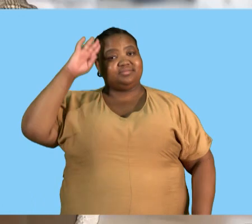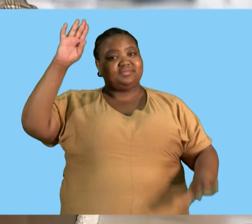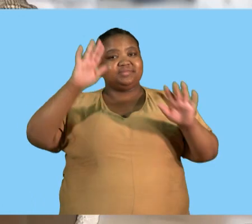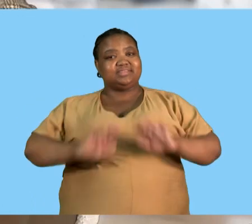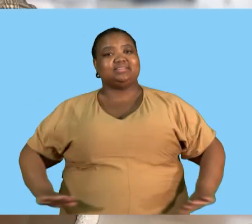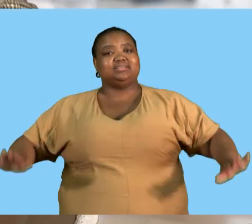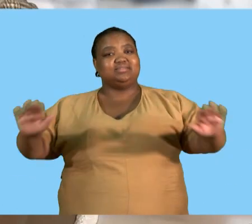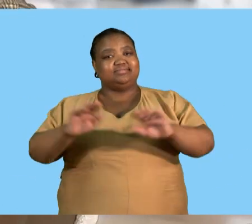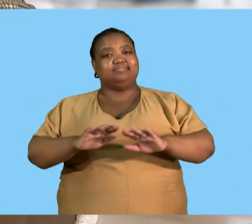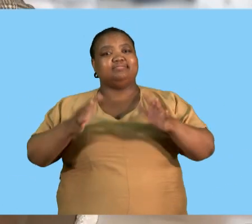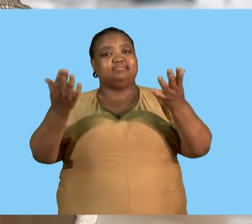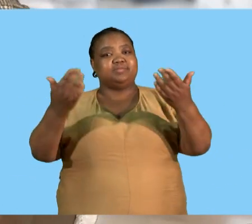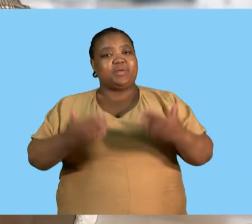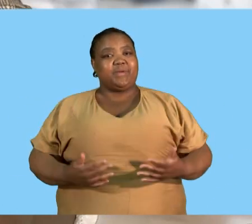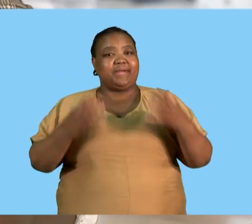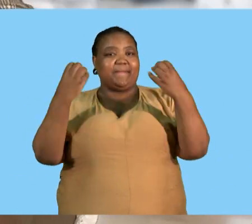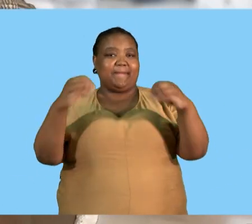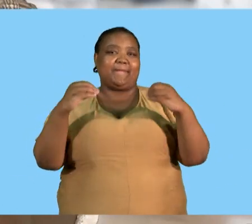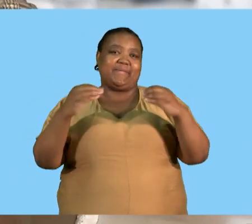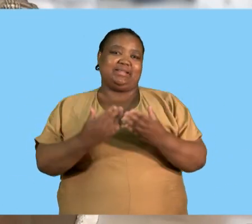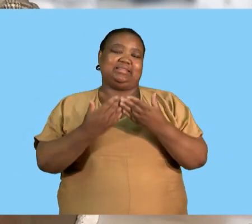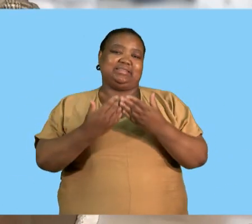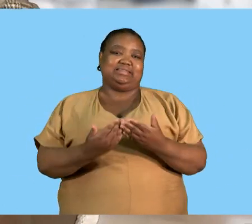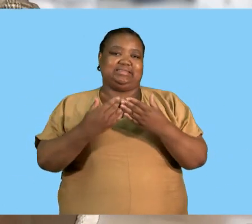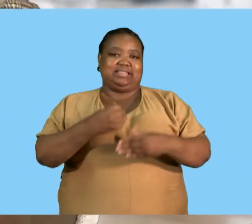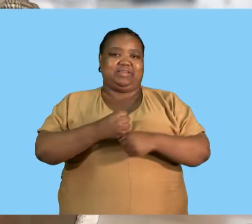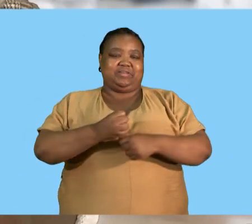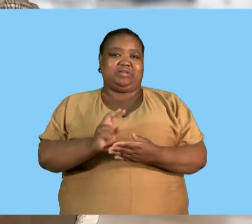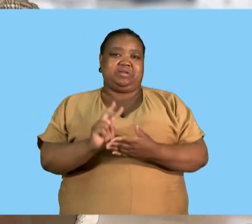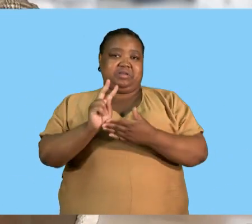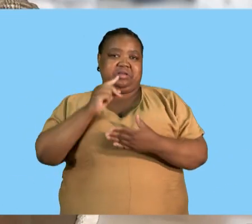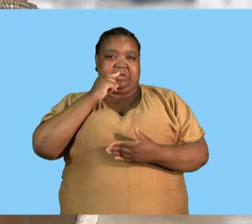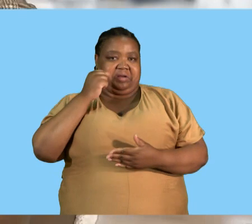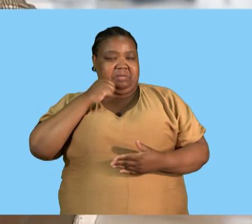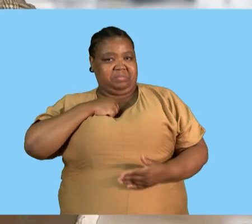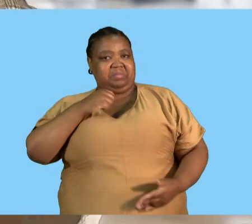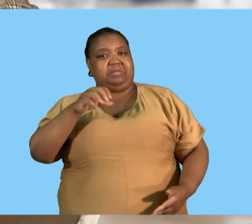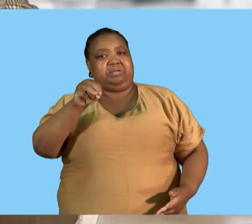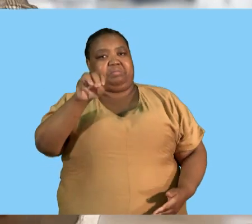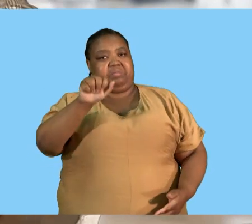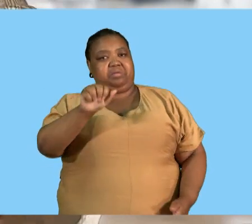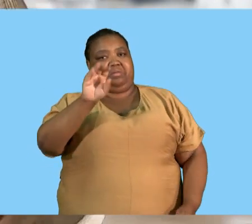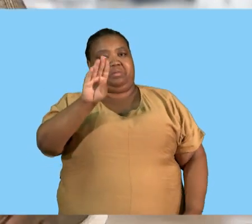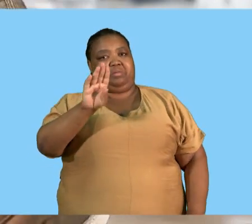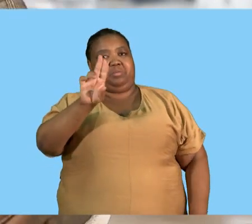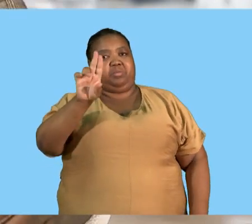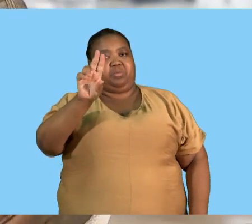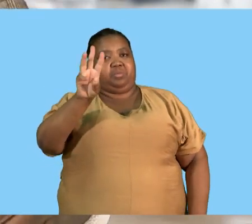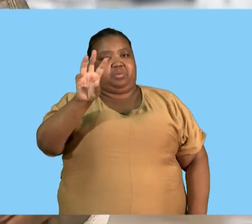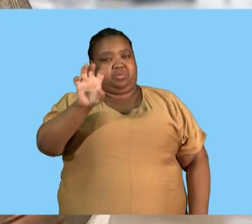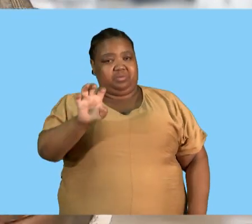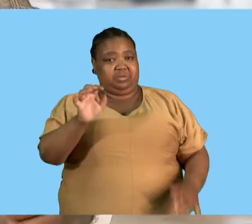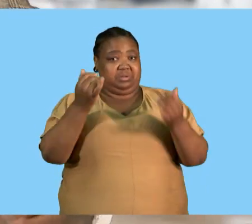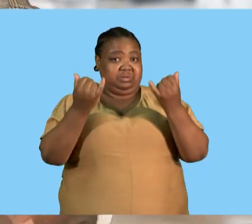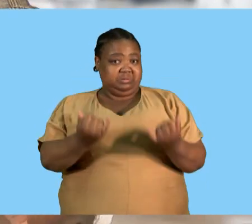Good day, everybody. Welcome to Business Studies Grade 12. My name is Miss Mabue. Today's lesson it's